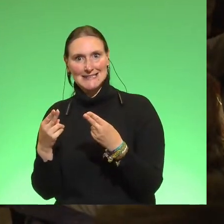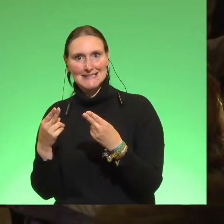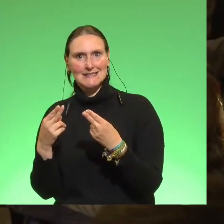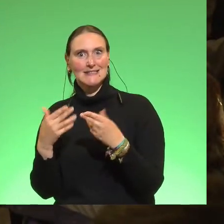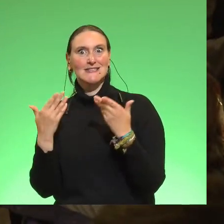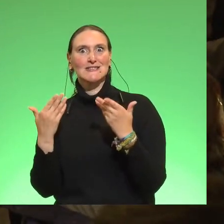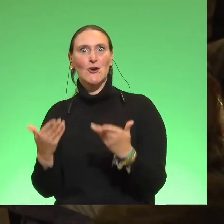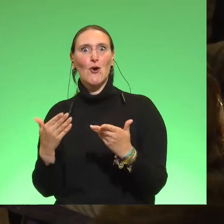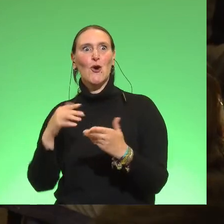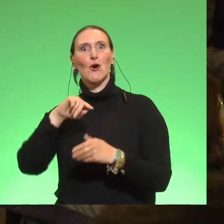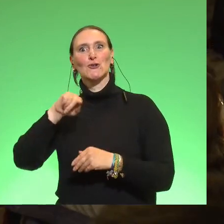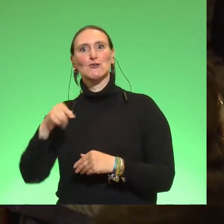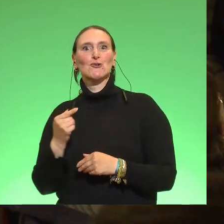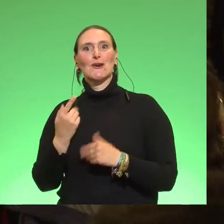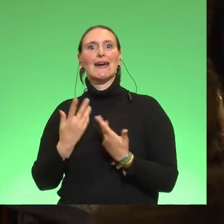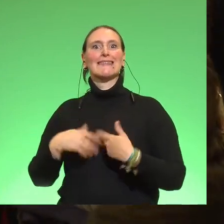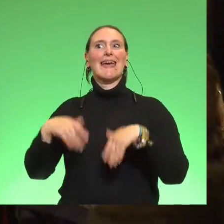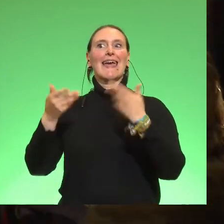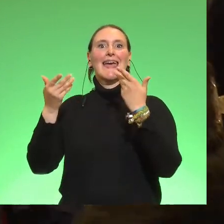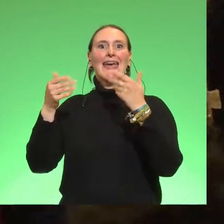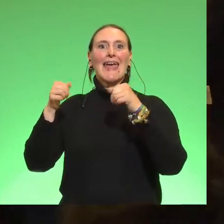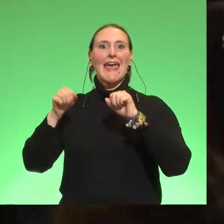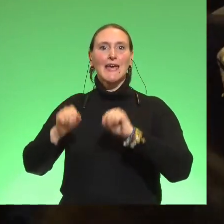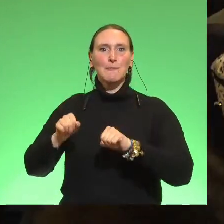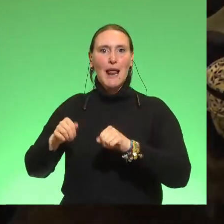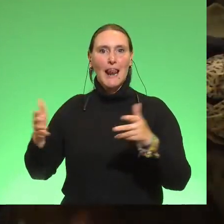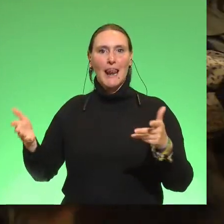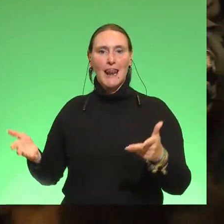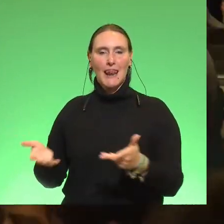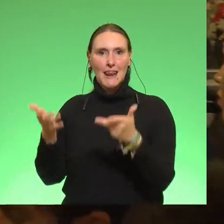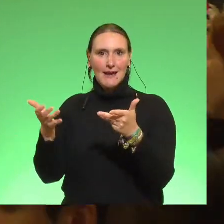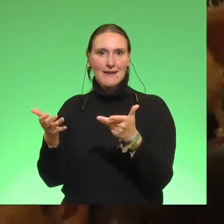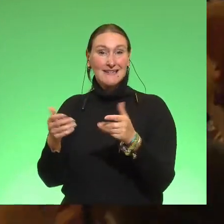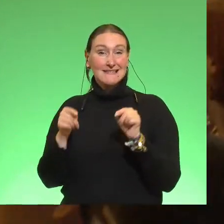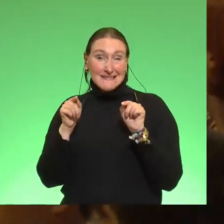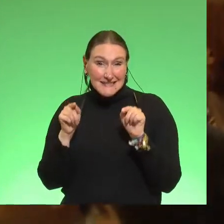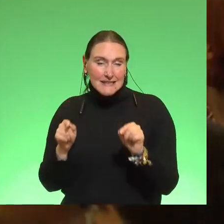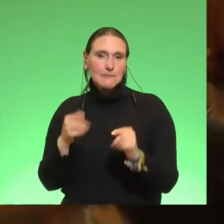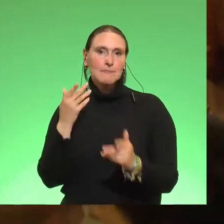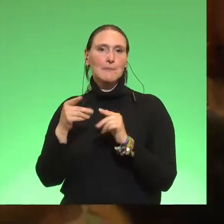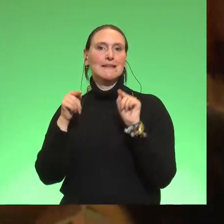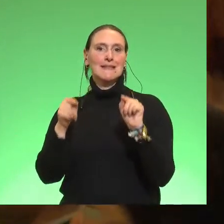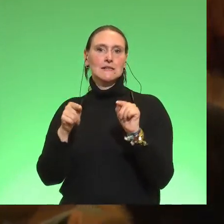can find a new way of rethinking that notion.